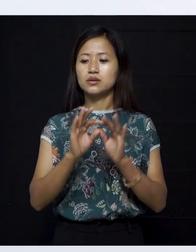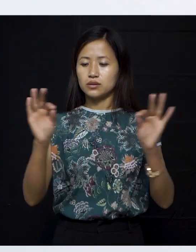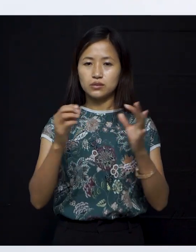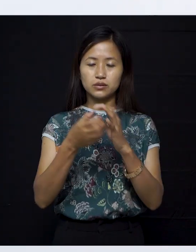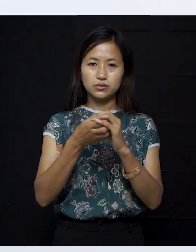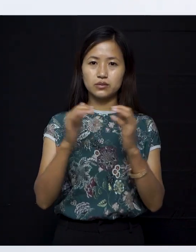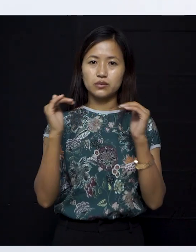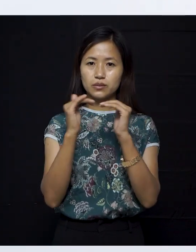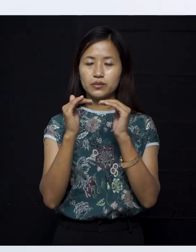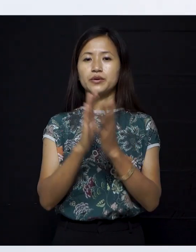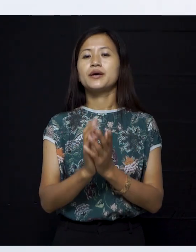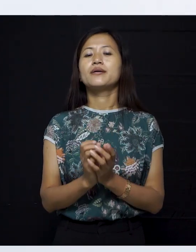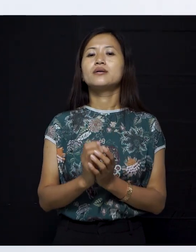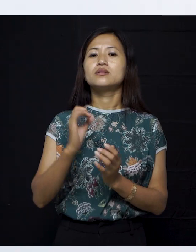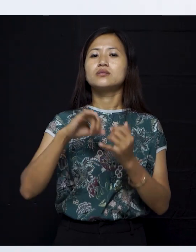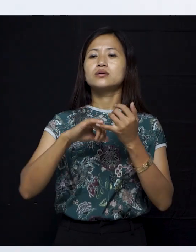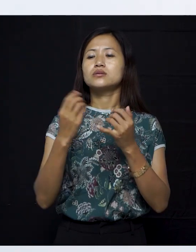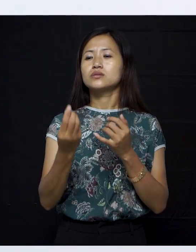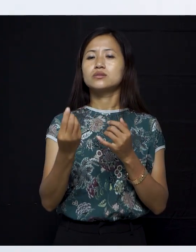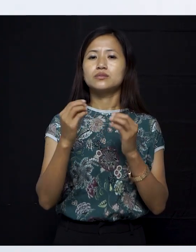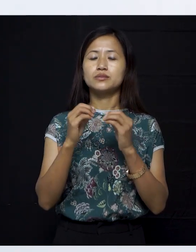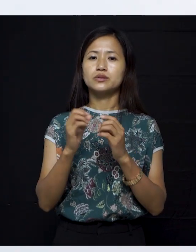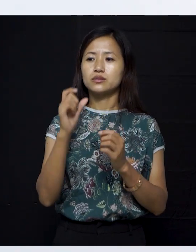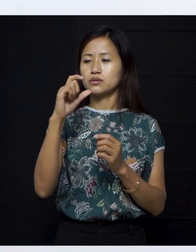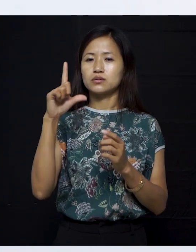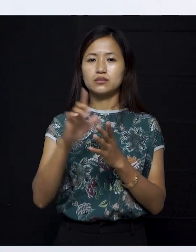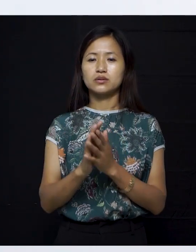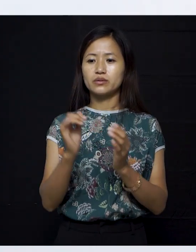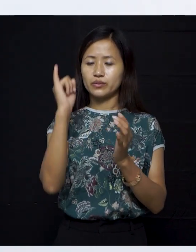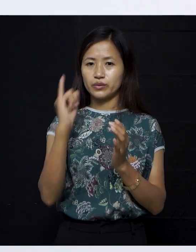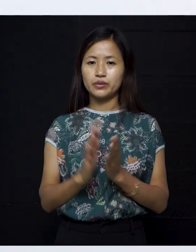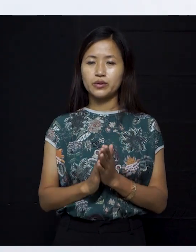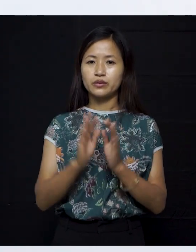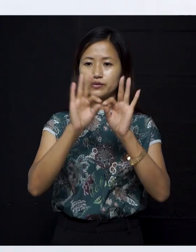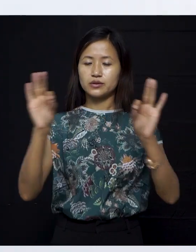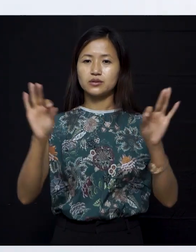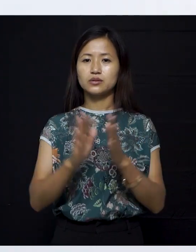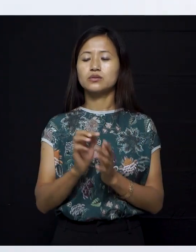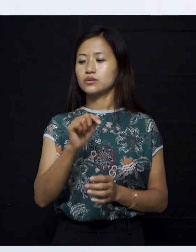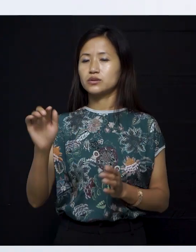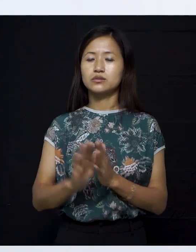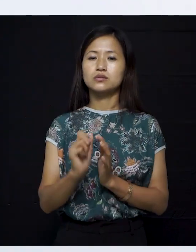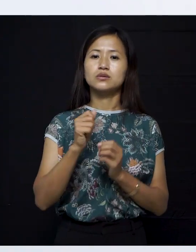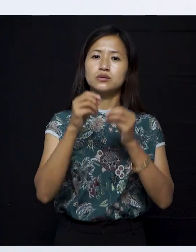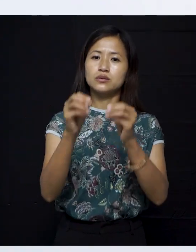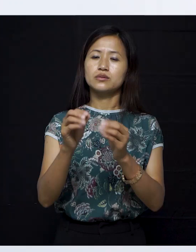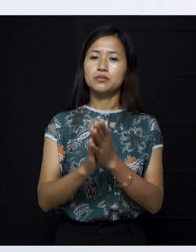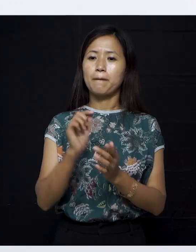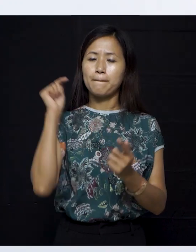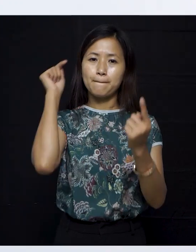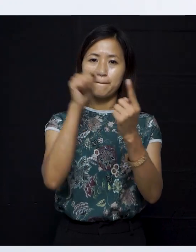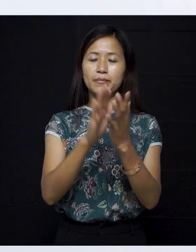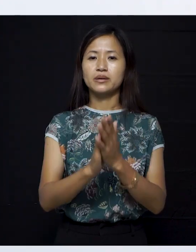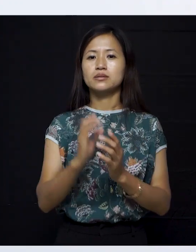by a conjunction, and subordinate clause will be the weaker part of the sentence which has to depend on the main clause